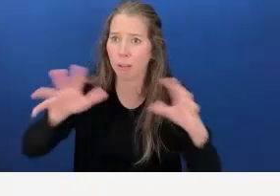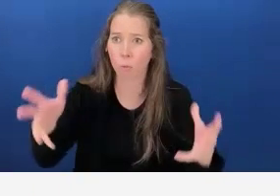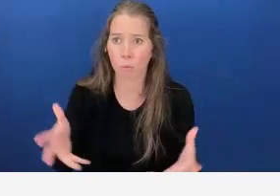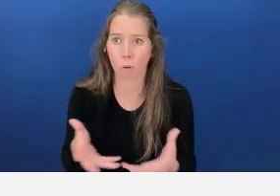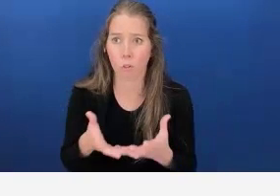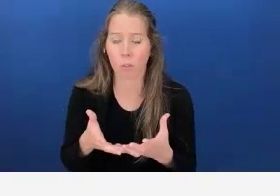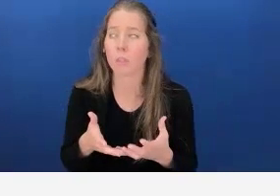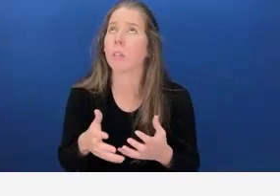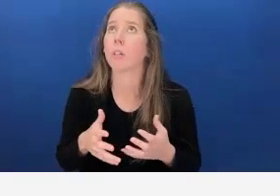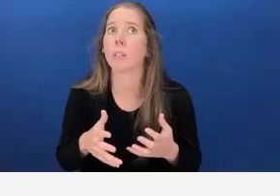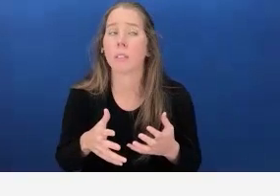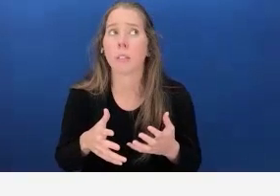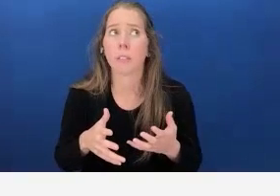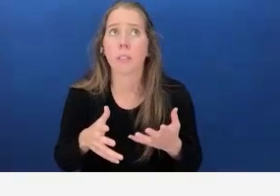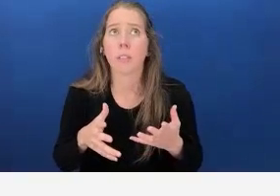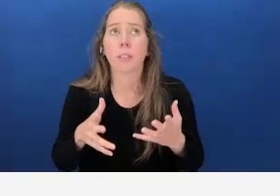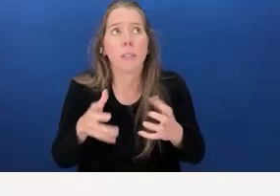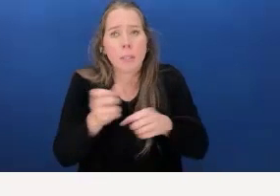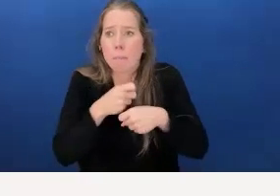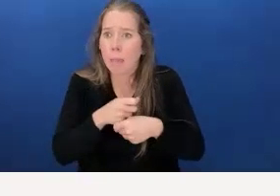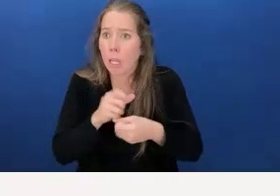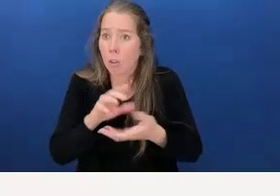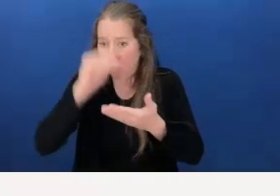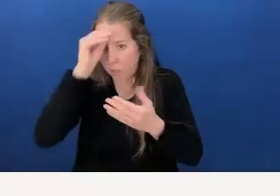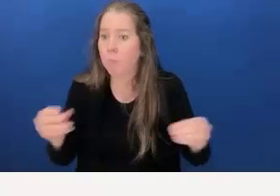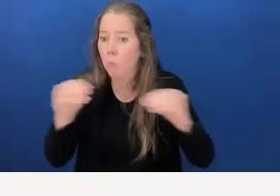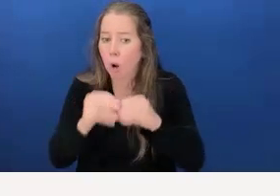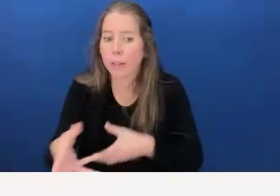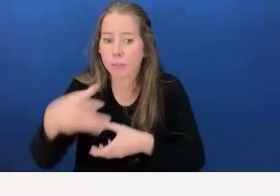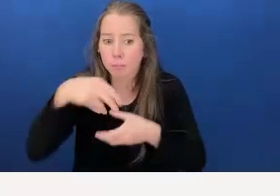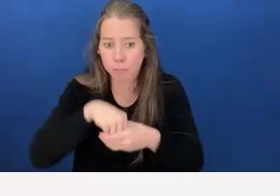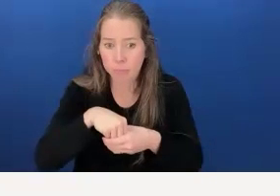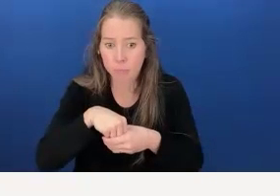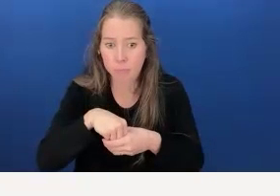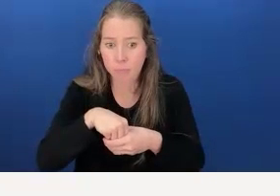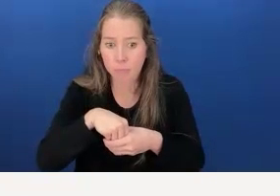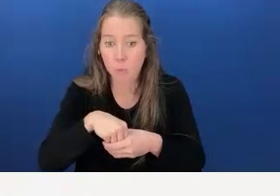make learning more inclusive. And so CAST,